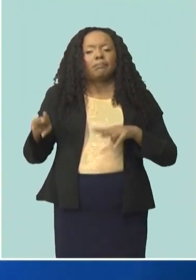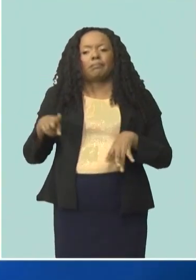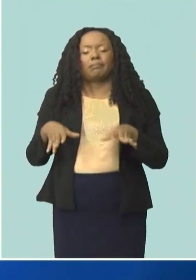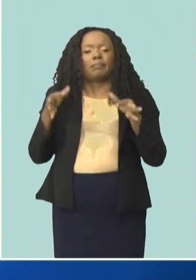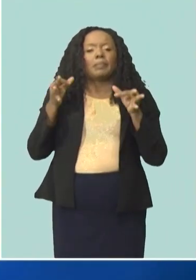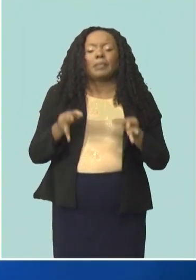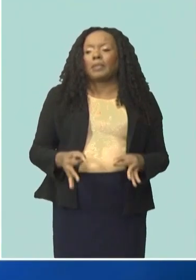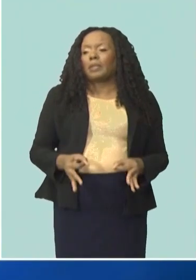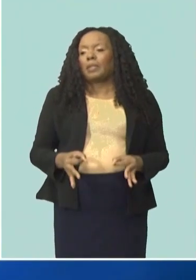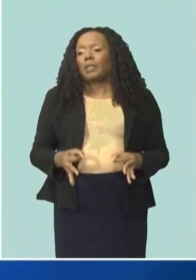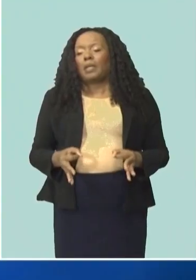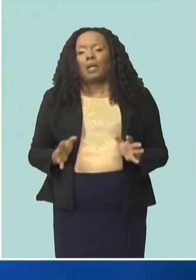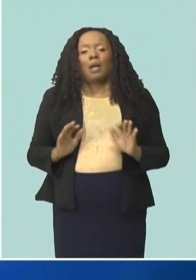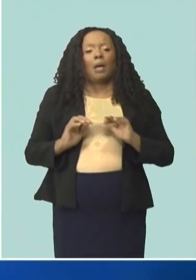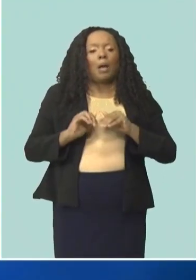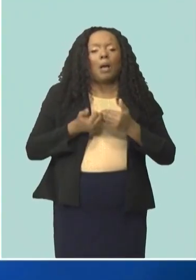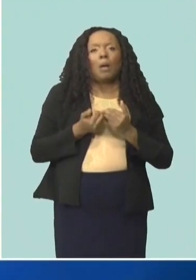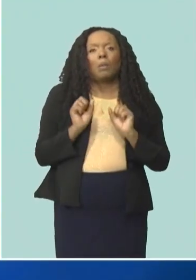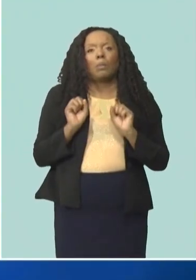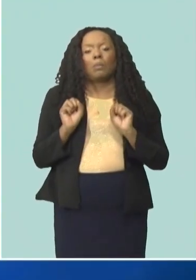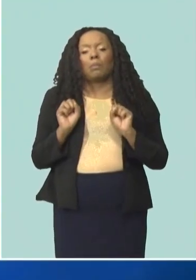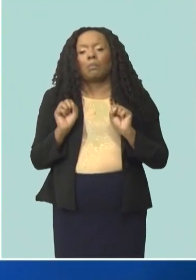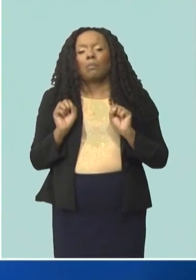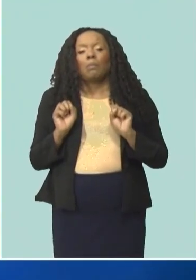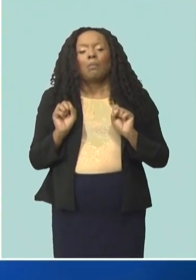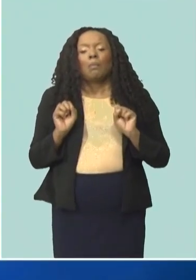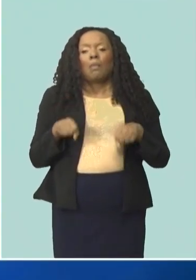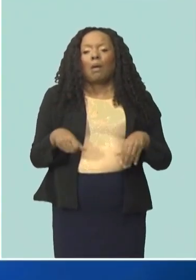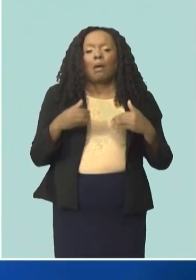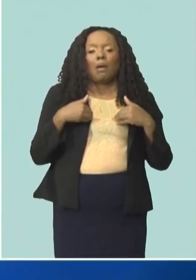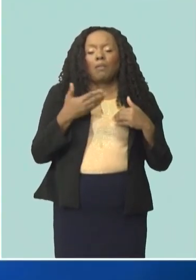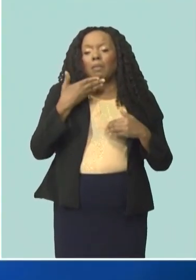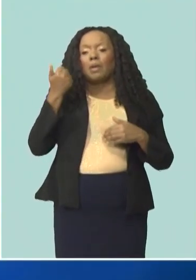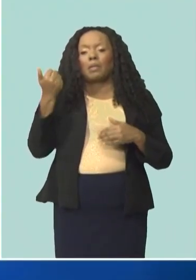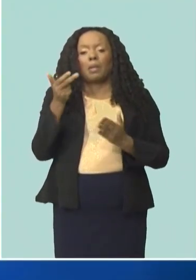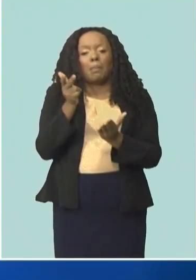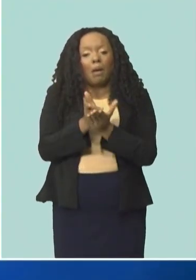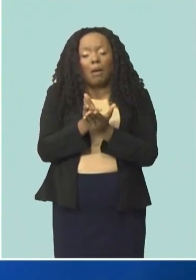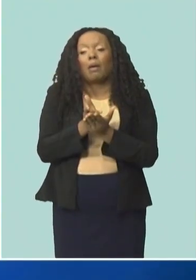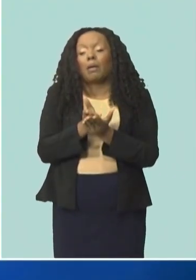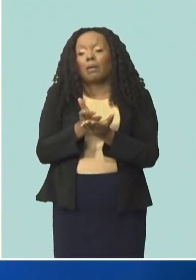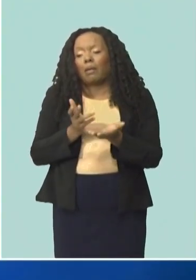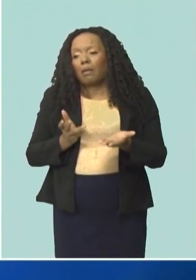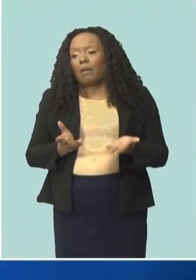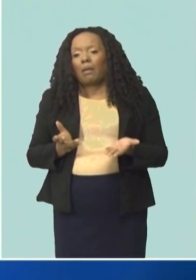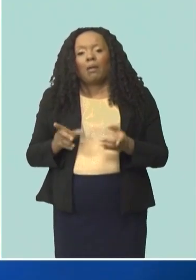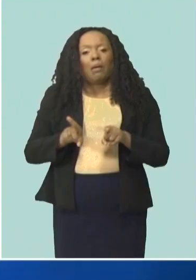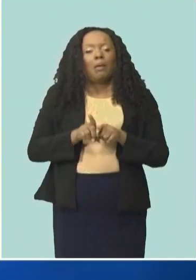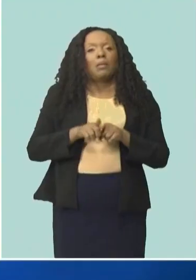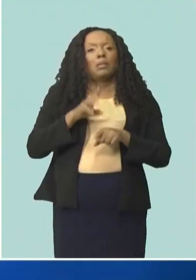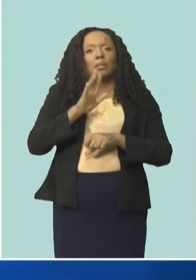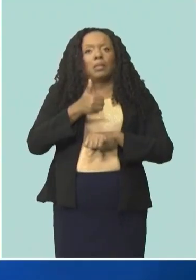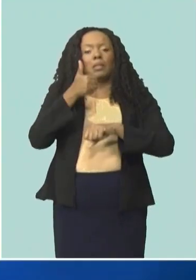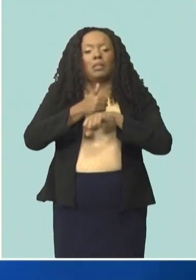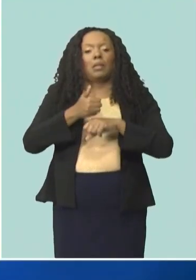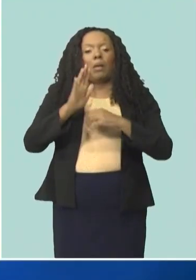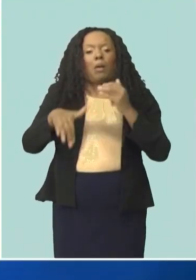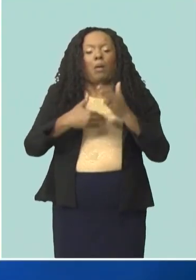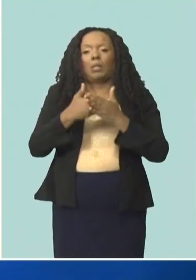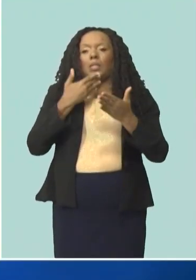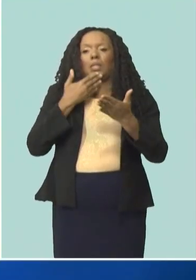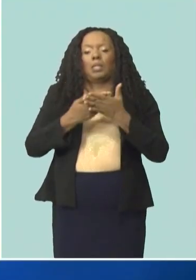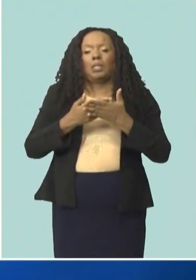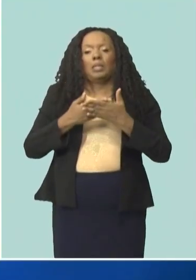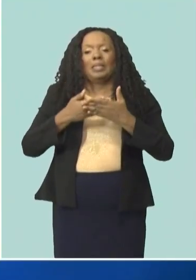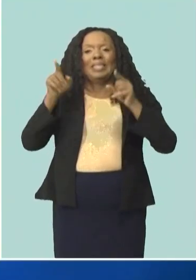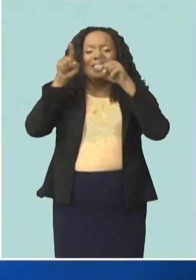we can facilitate parking, where we want to avoid parking, and by all means put in place the appropriate signage and